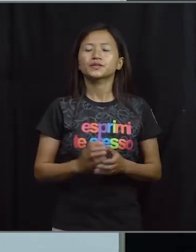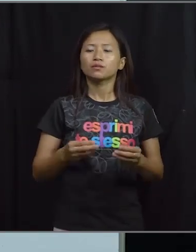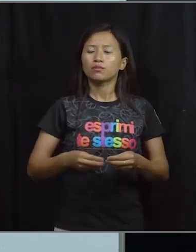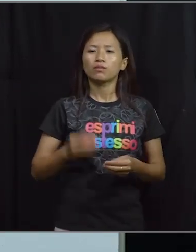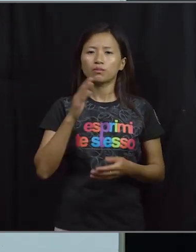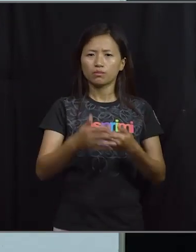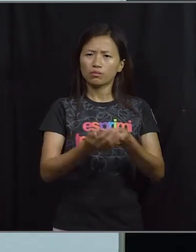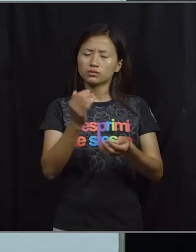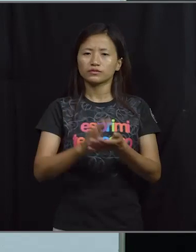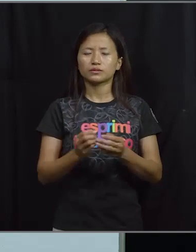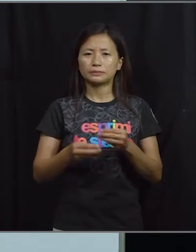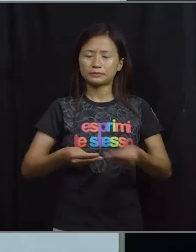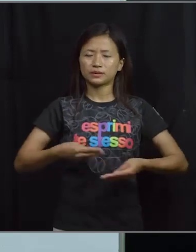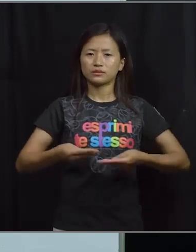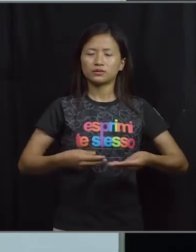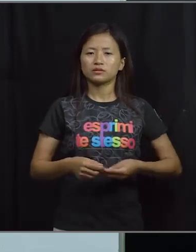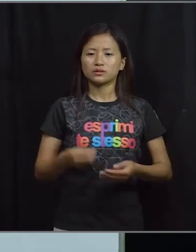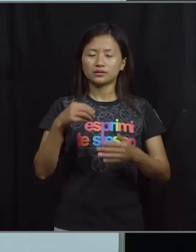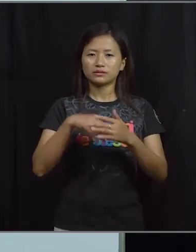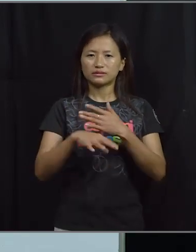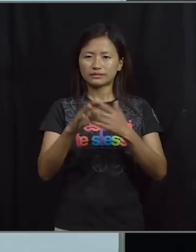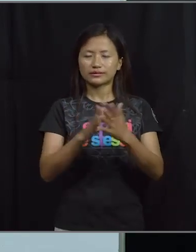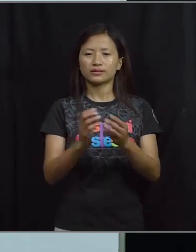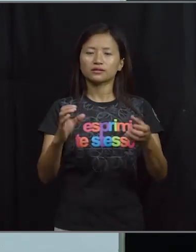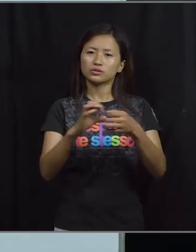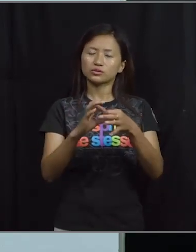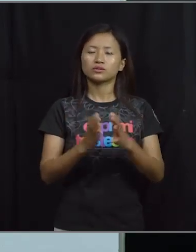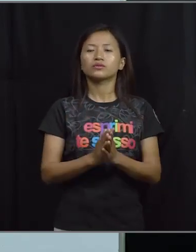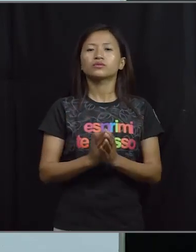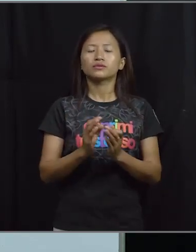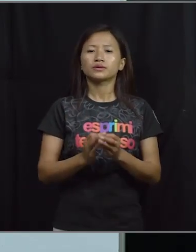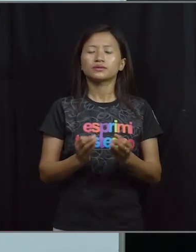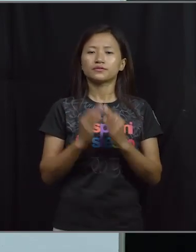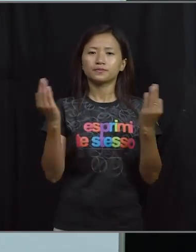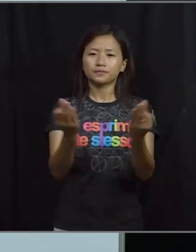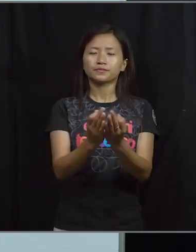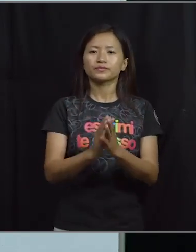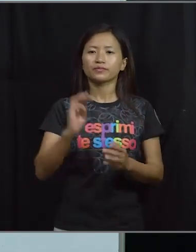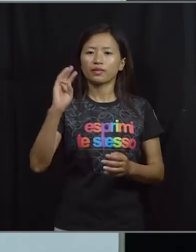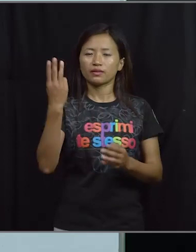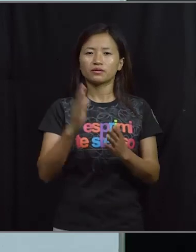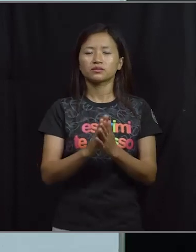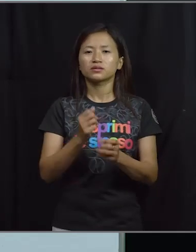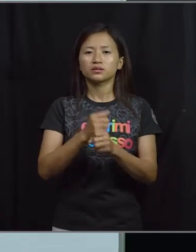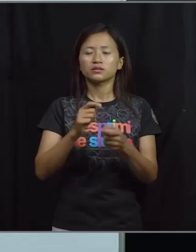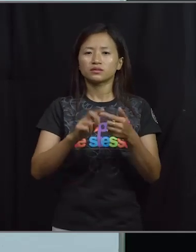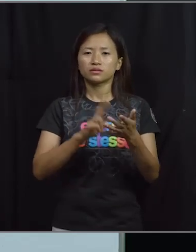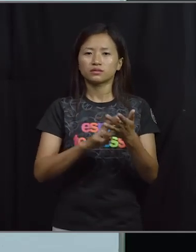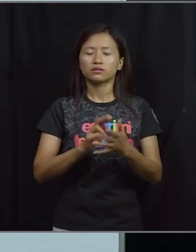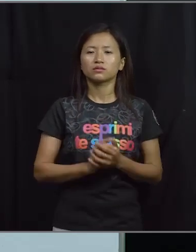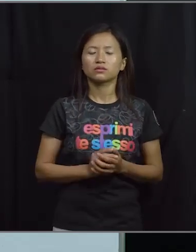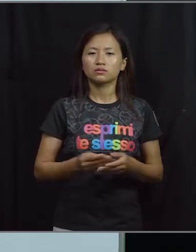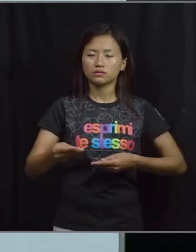business are inherited from the family business. Third generation business, third